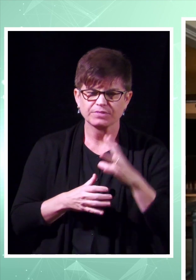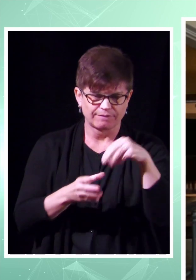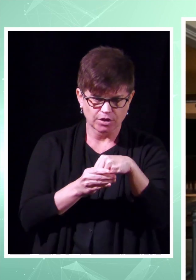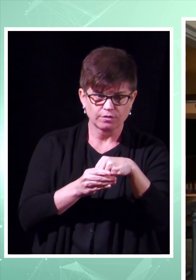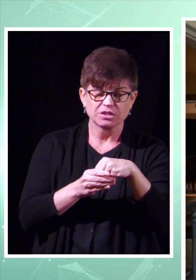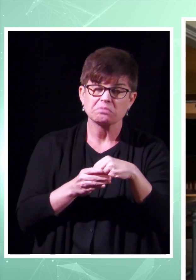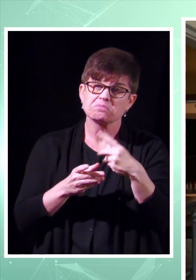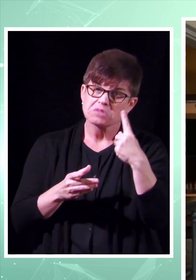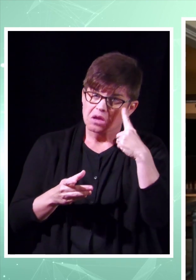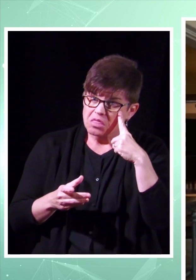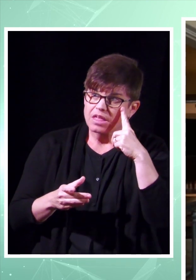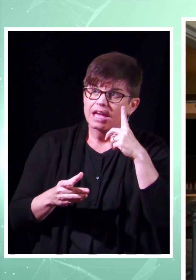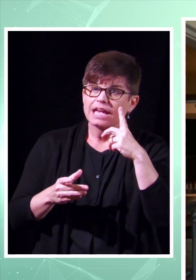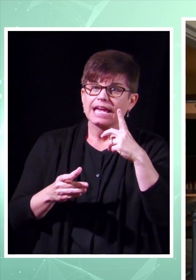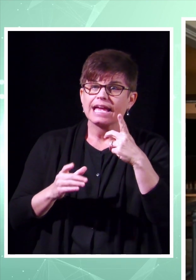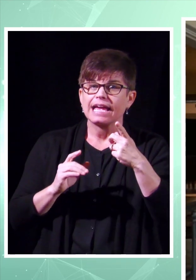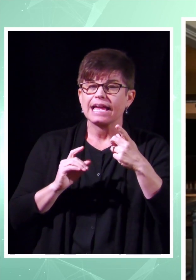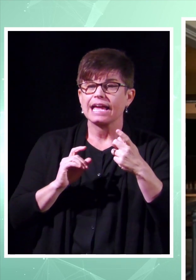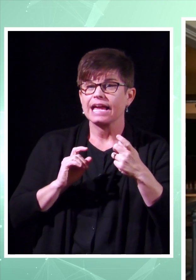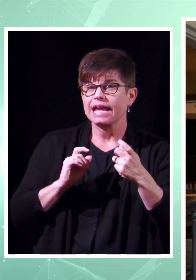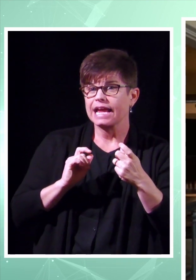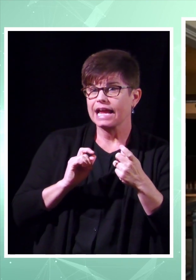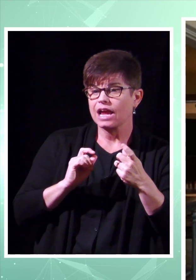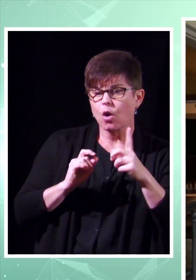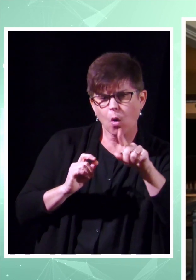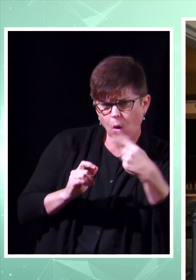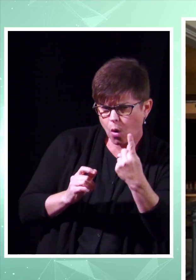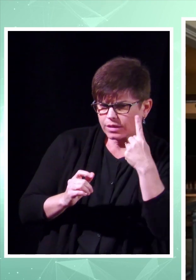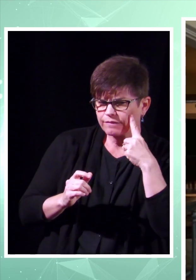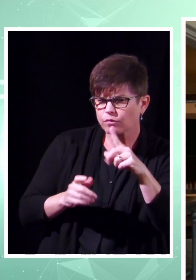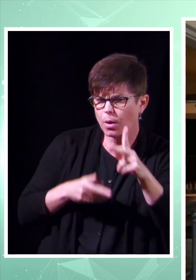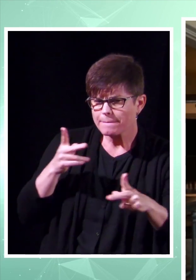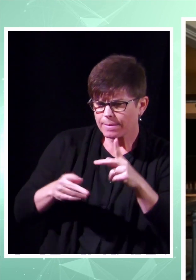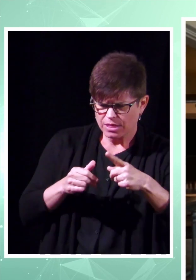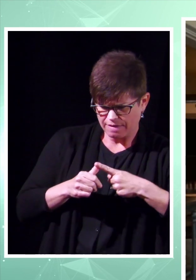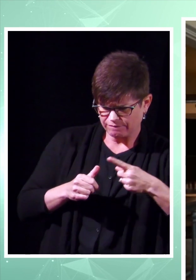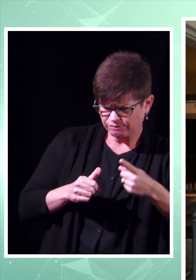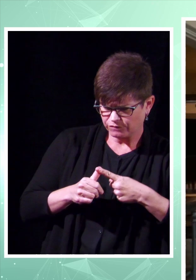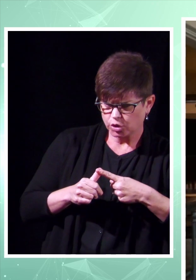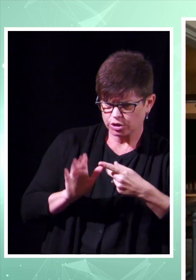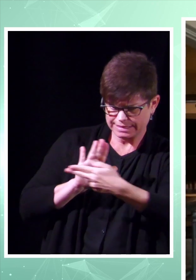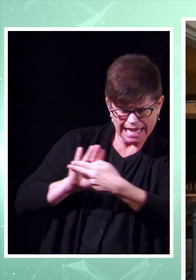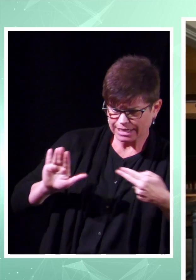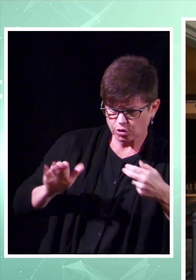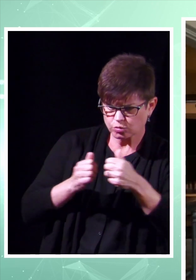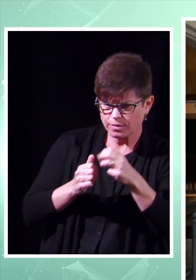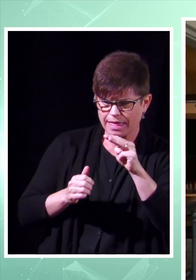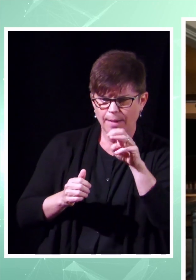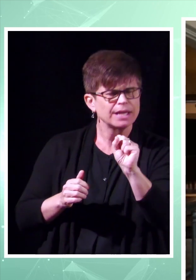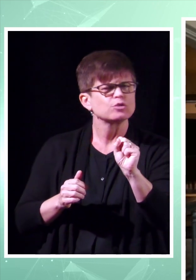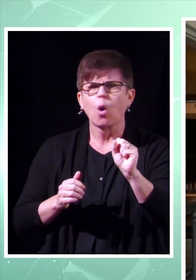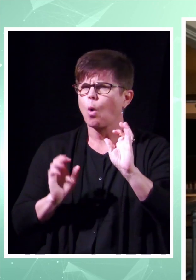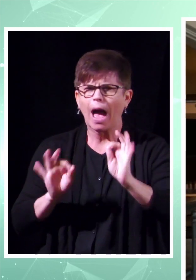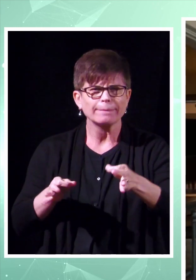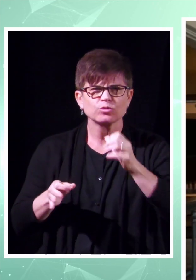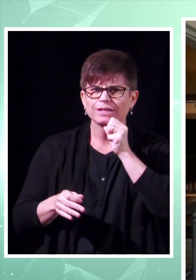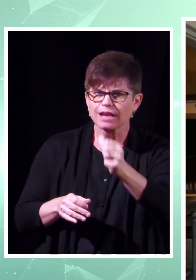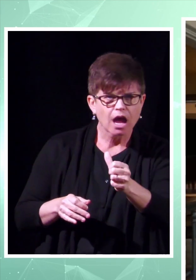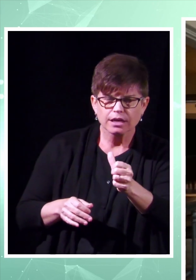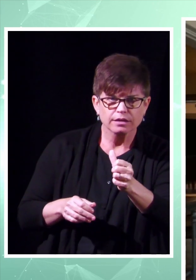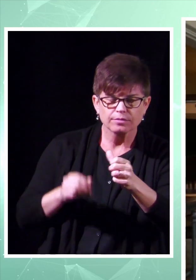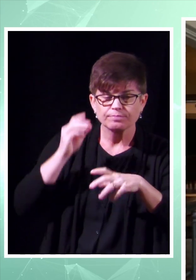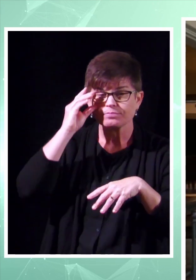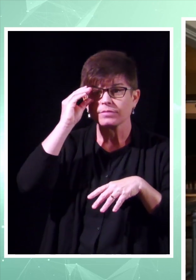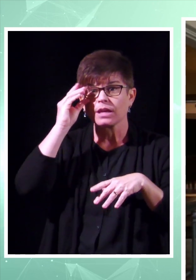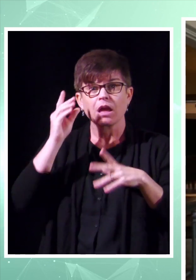Do I think that these are just for folks when they're first diagnosed with MS? Absolutely not. And when you look at the patients in clinical